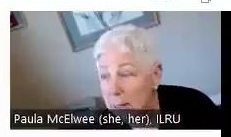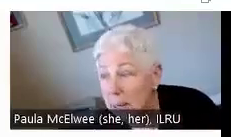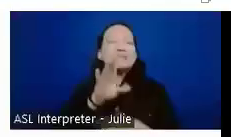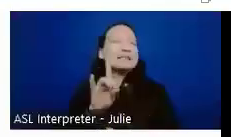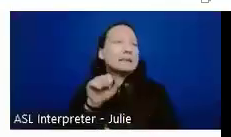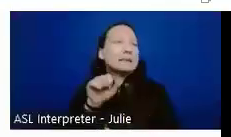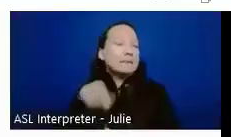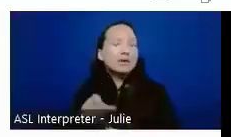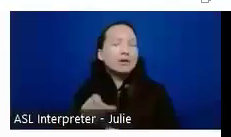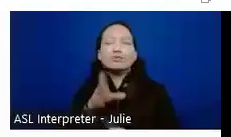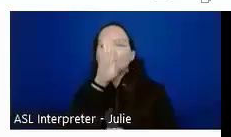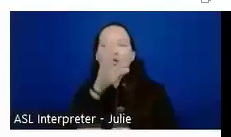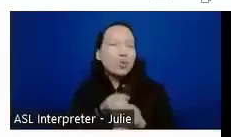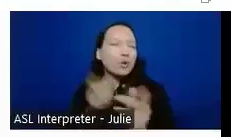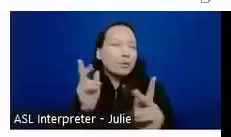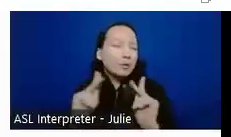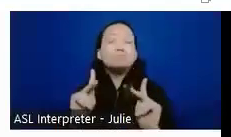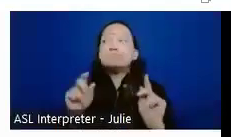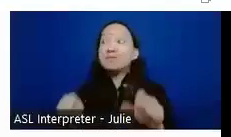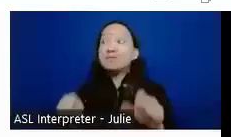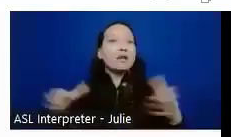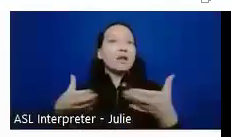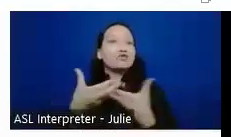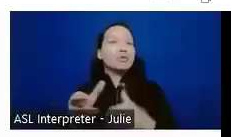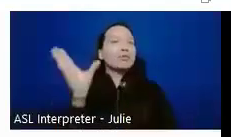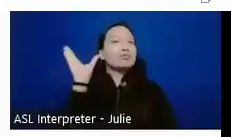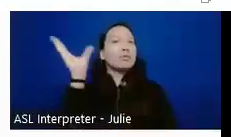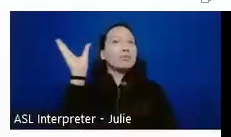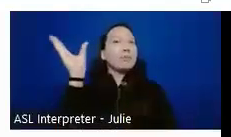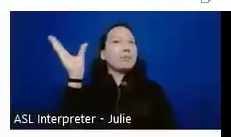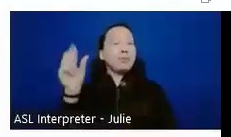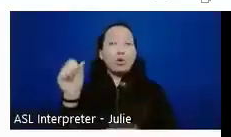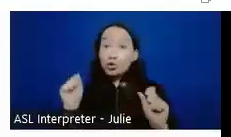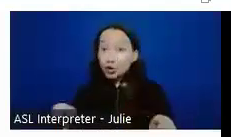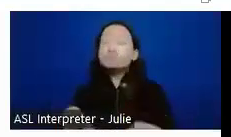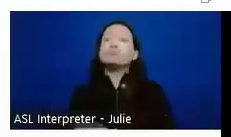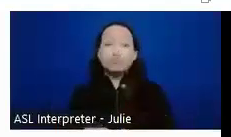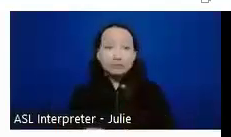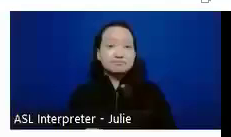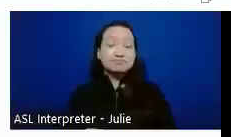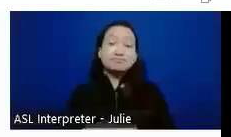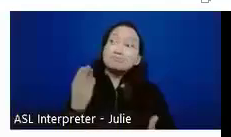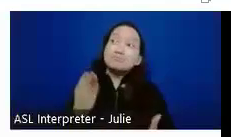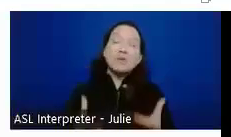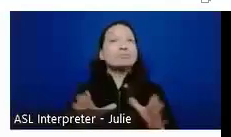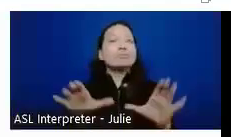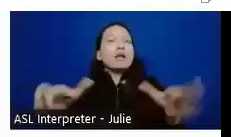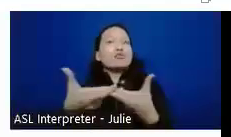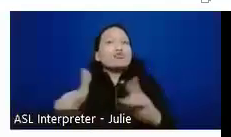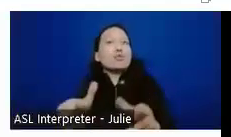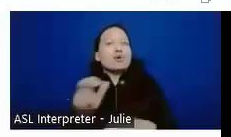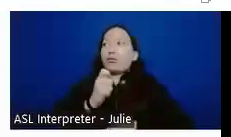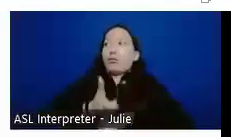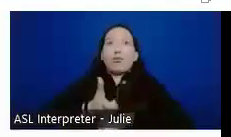workers, some of those could be done in a classroom, right? So you might do them in a classroom